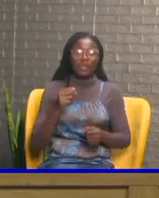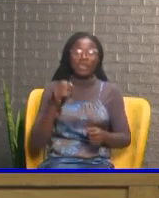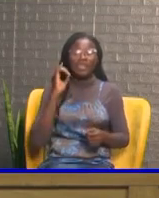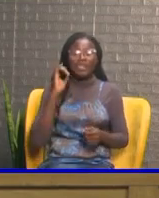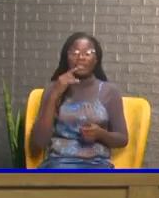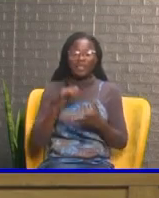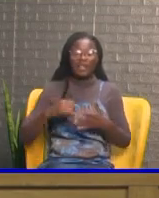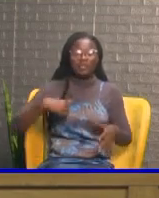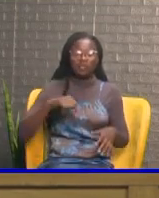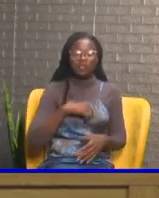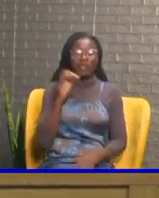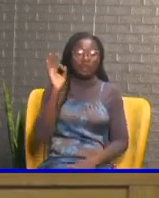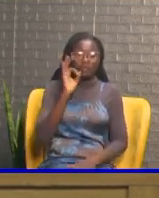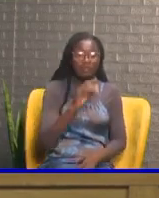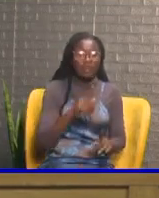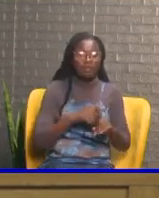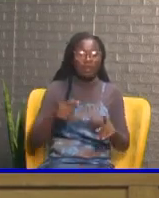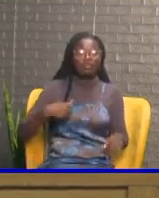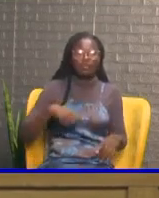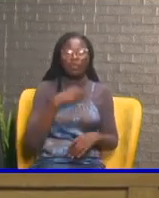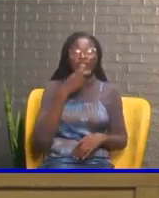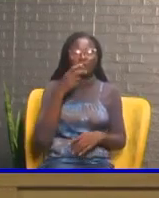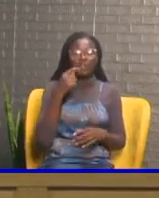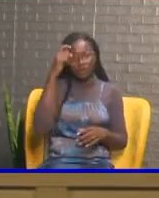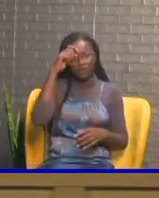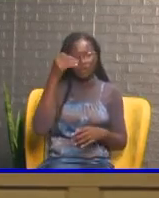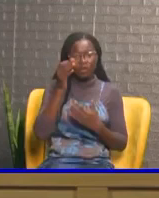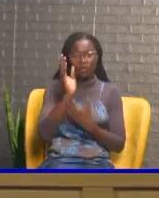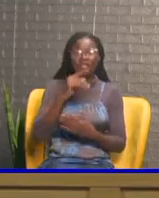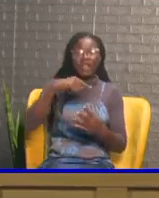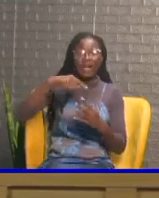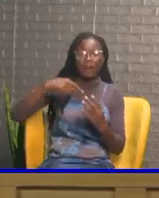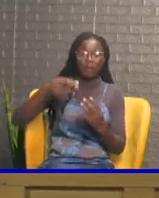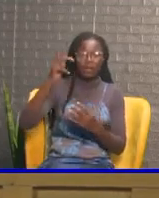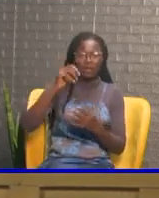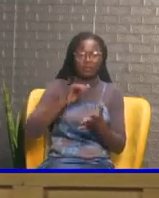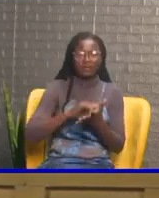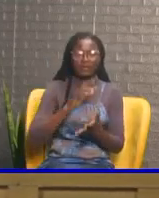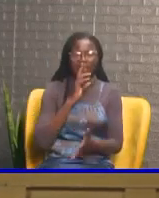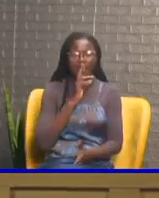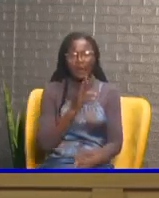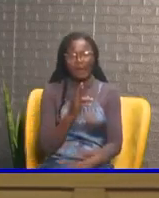things. He says, but we speak the wisdom of God among them that are what?